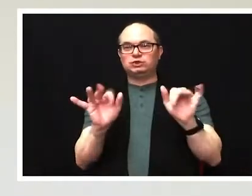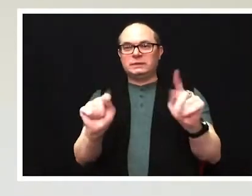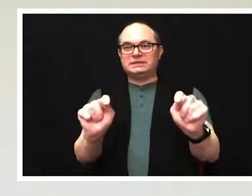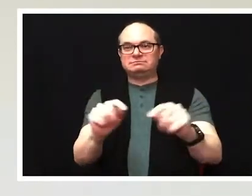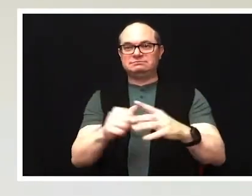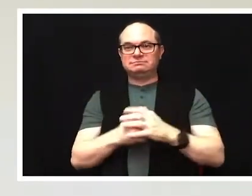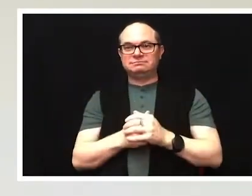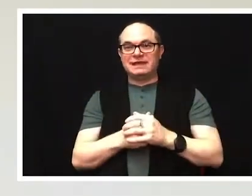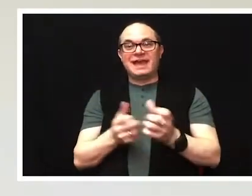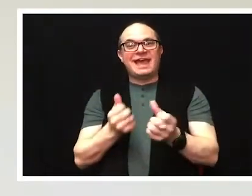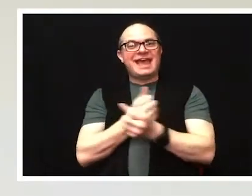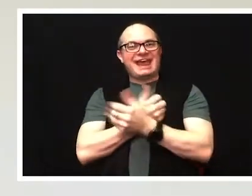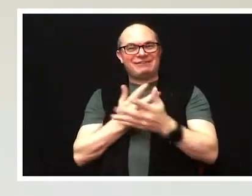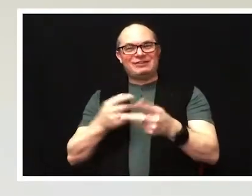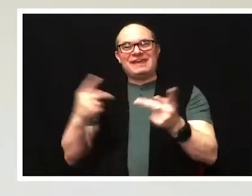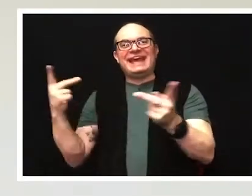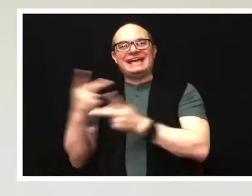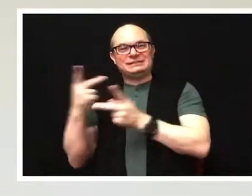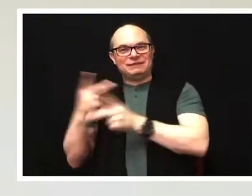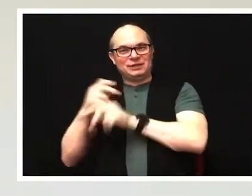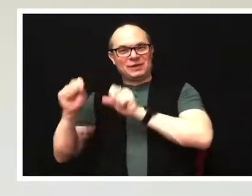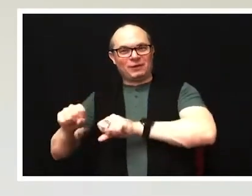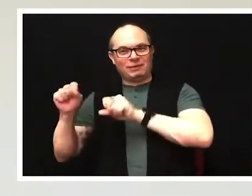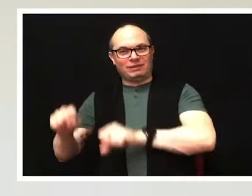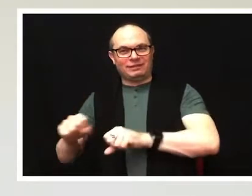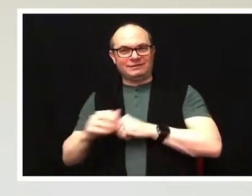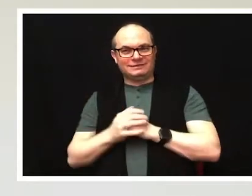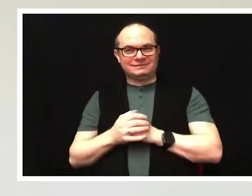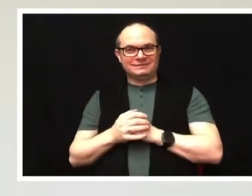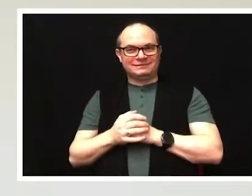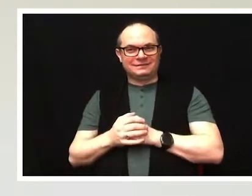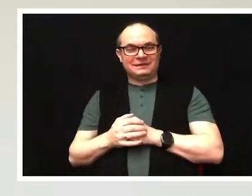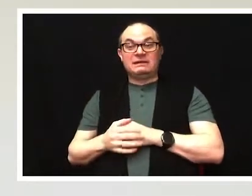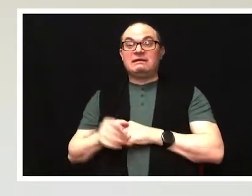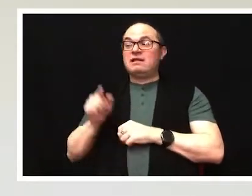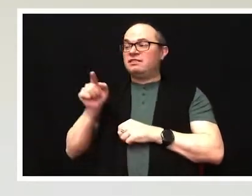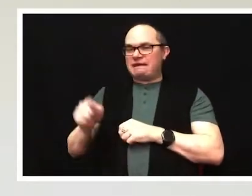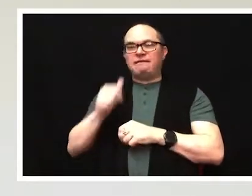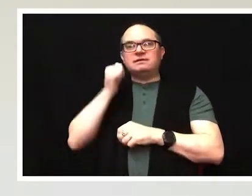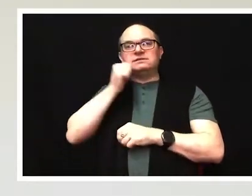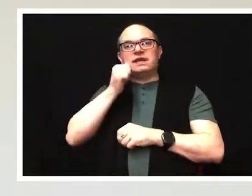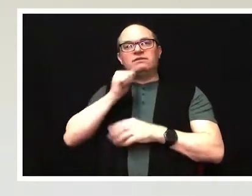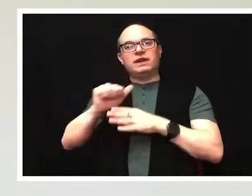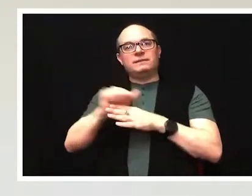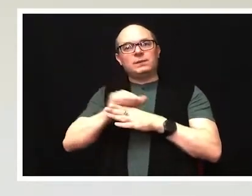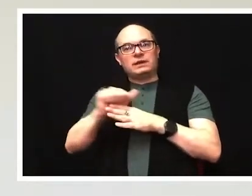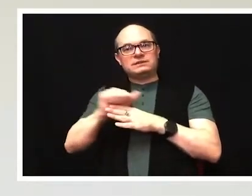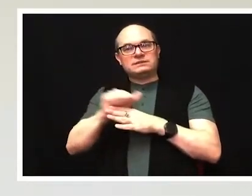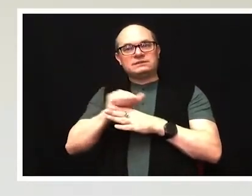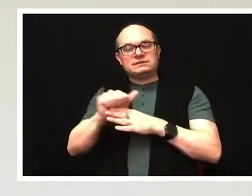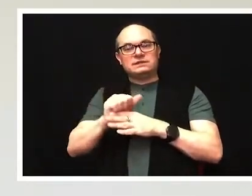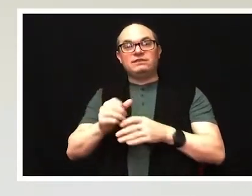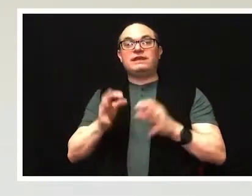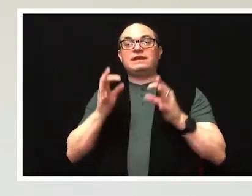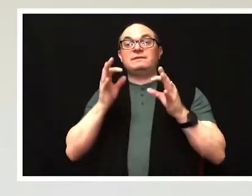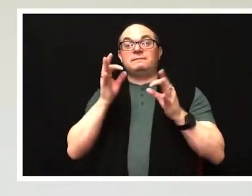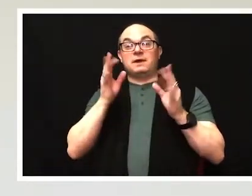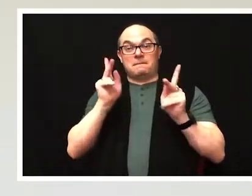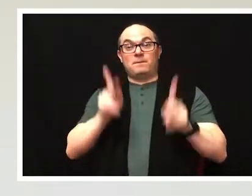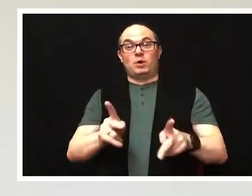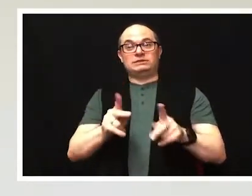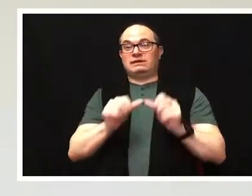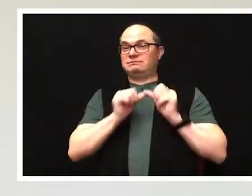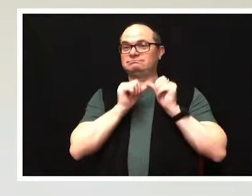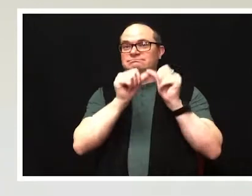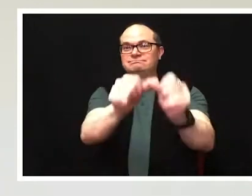it. Everything is figure-outable. This is a practical discipline that can make a person